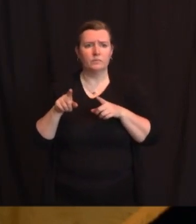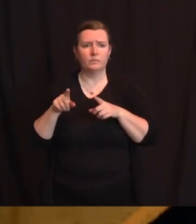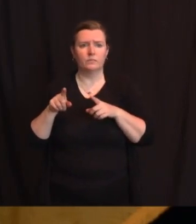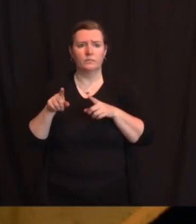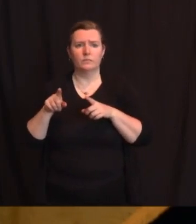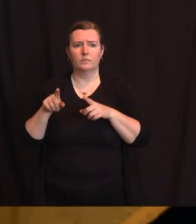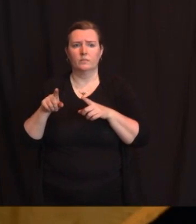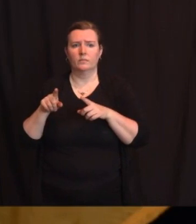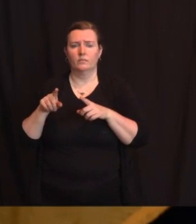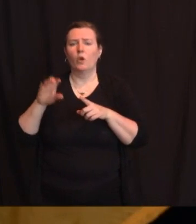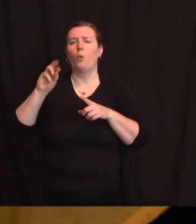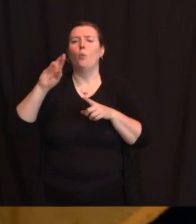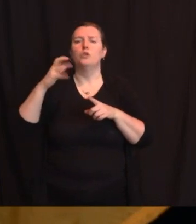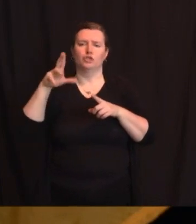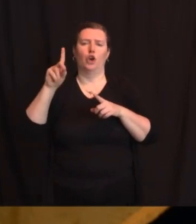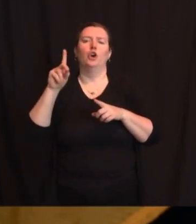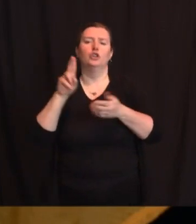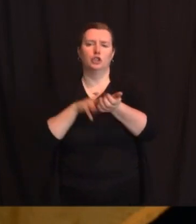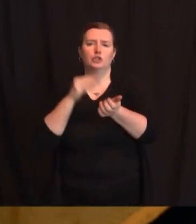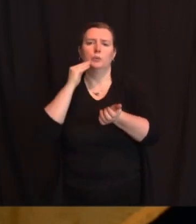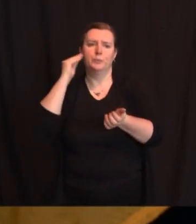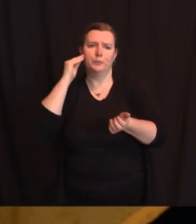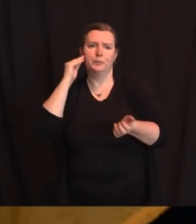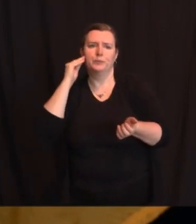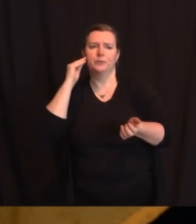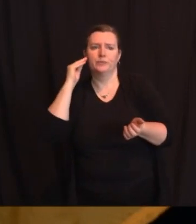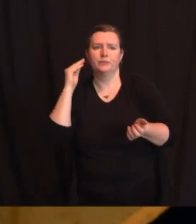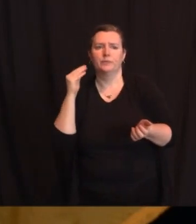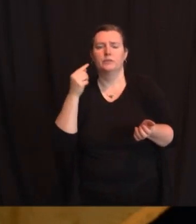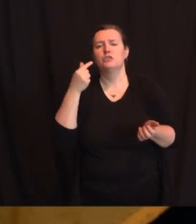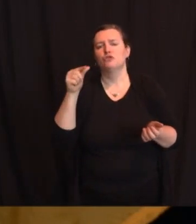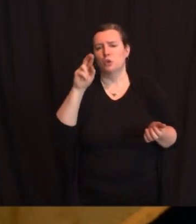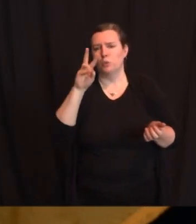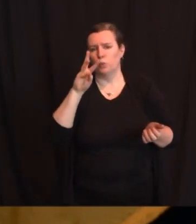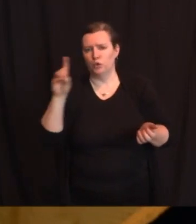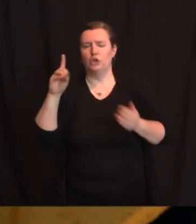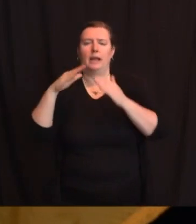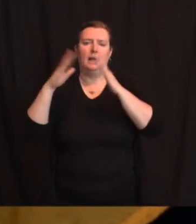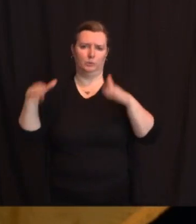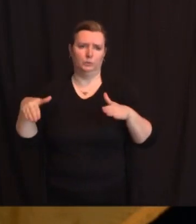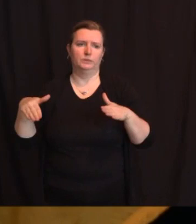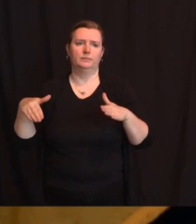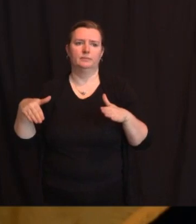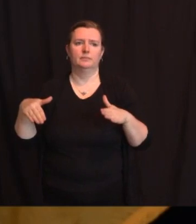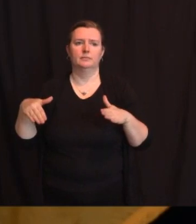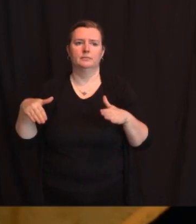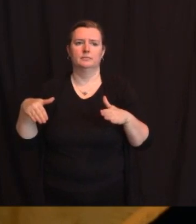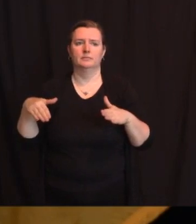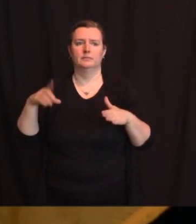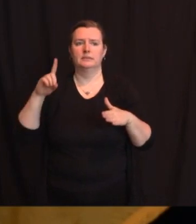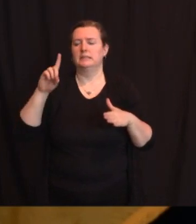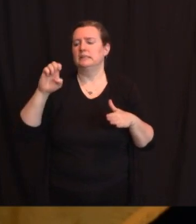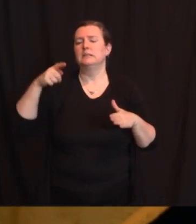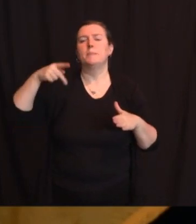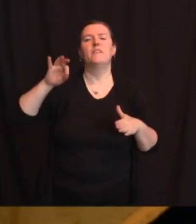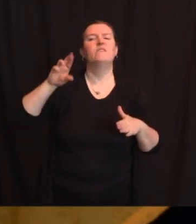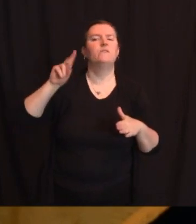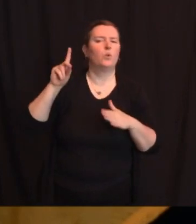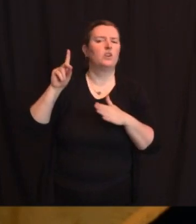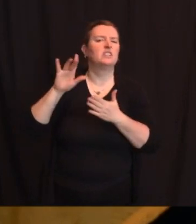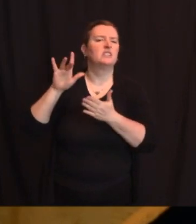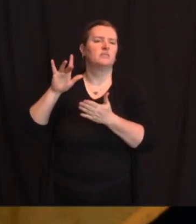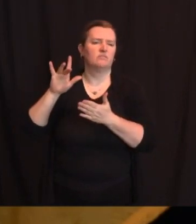in Jackson, Greenwood House in Ewing, New Jersey, Deptford Center for Rehabilitation, Hamilton Center for